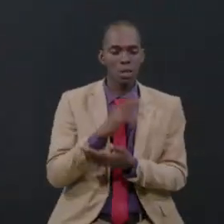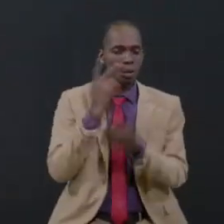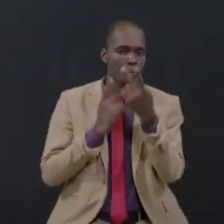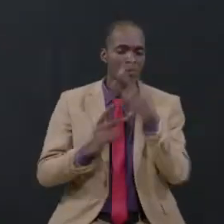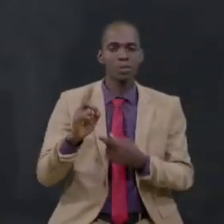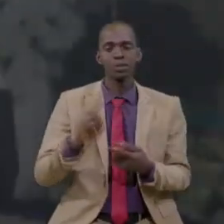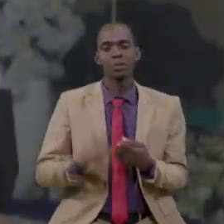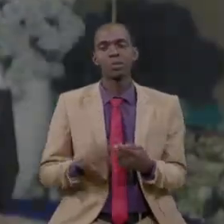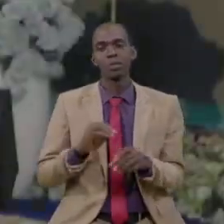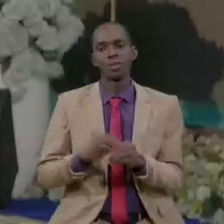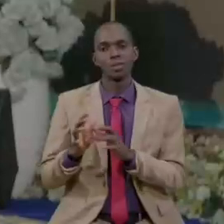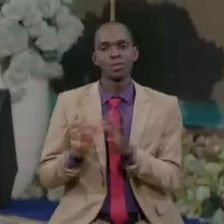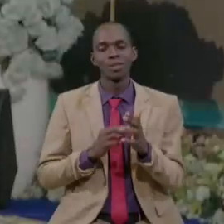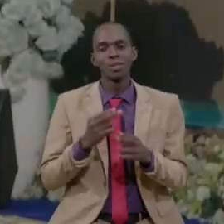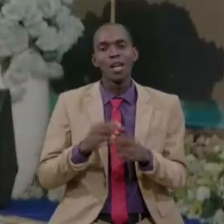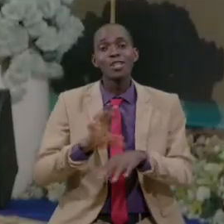morning.